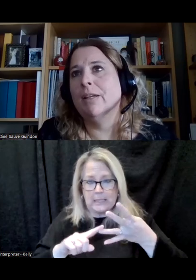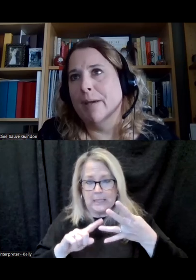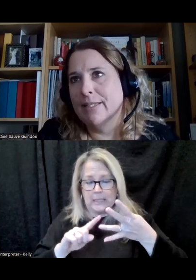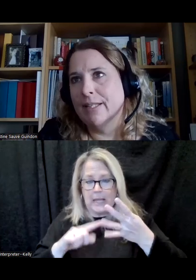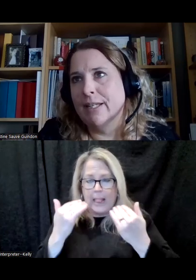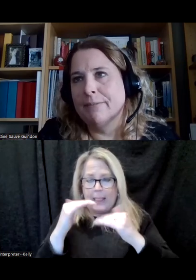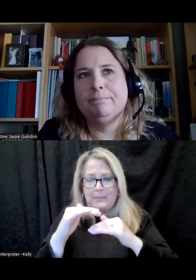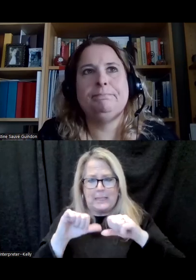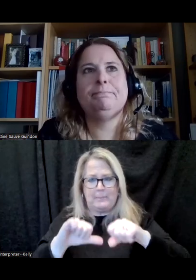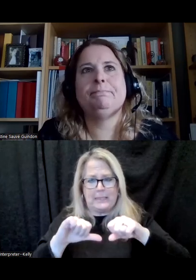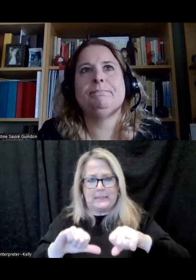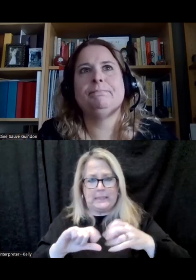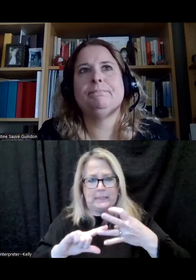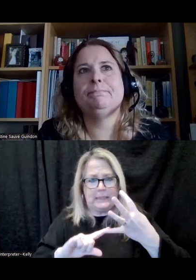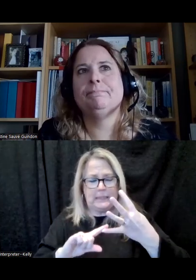limited capacity,